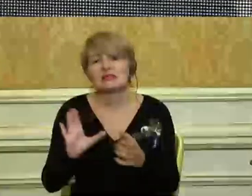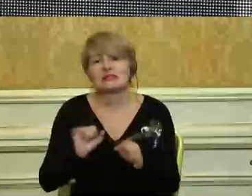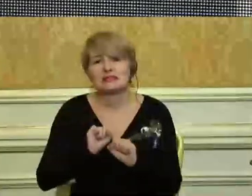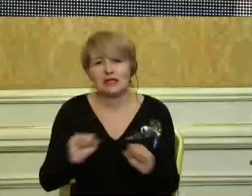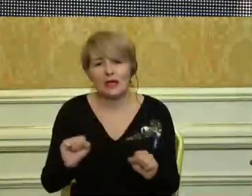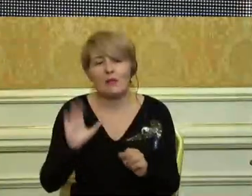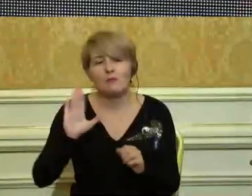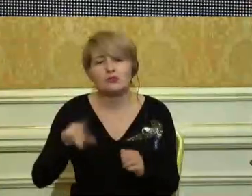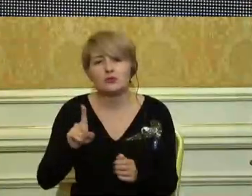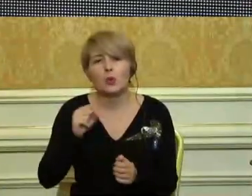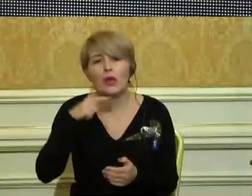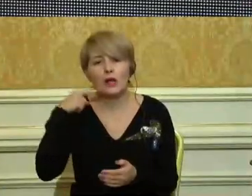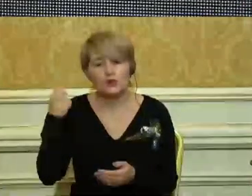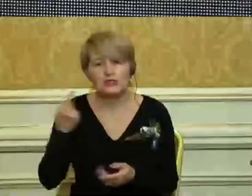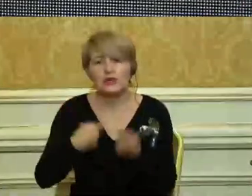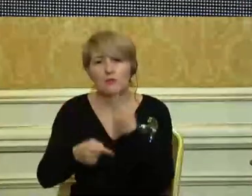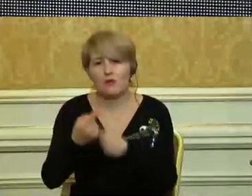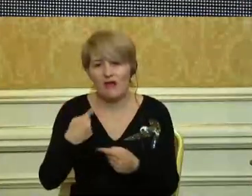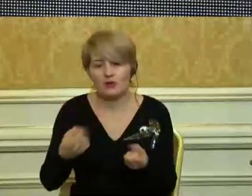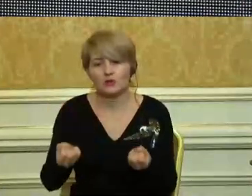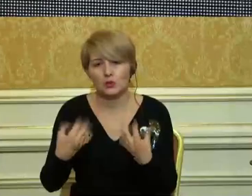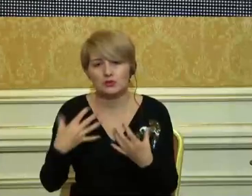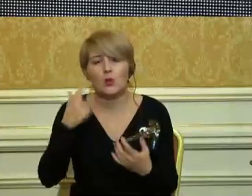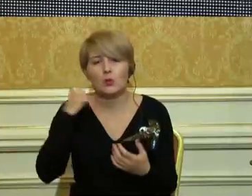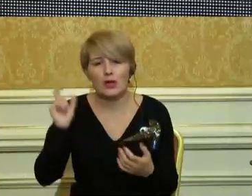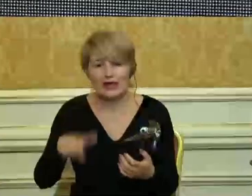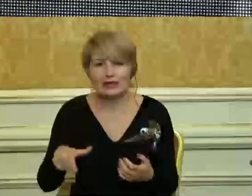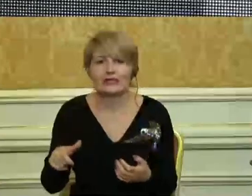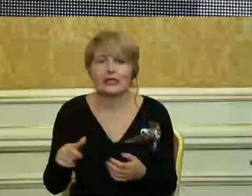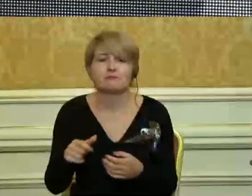domain, the United States condemned Russian aggression in the Black Sea.